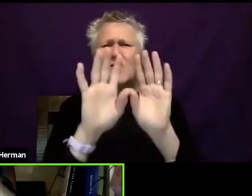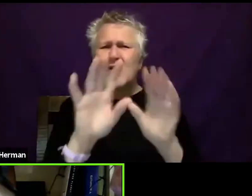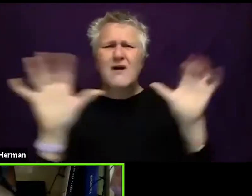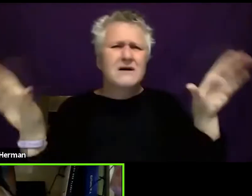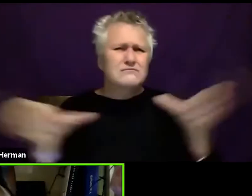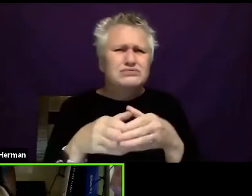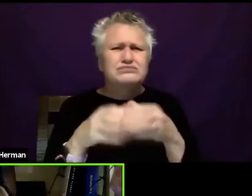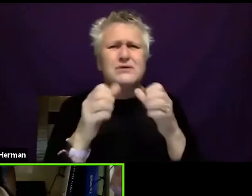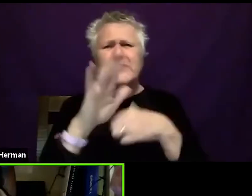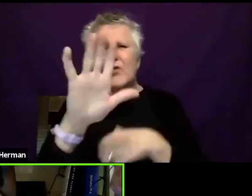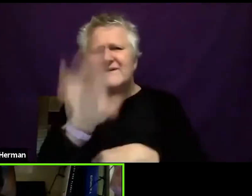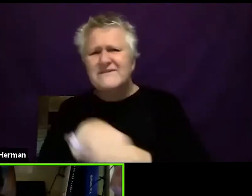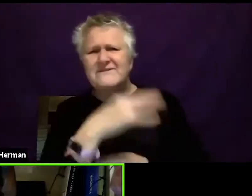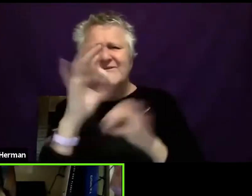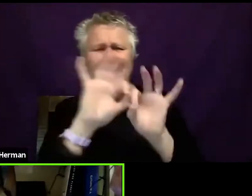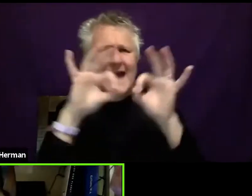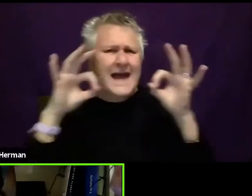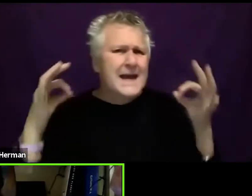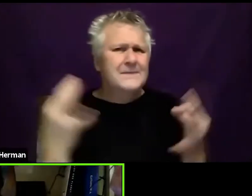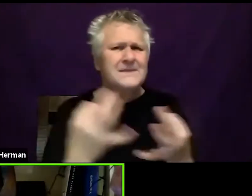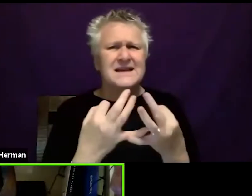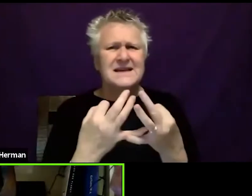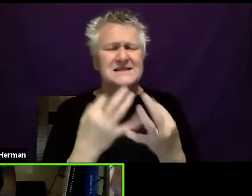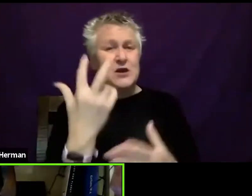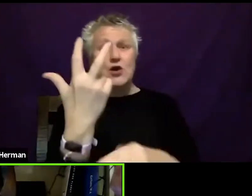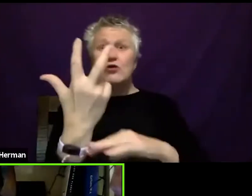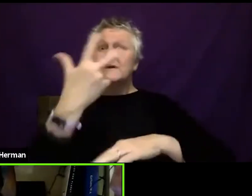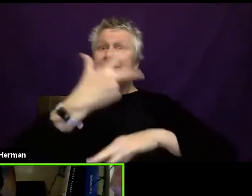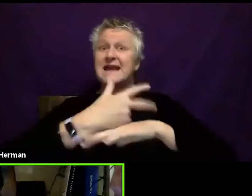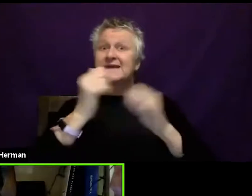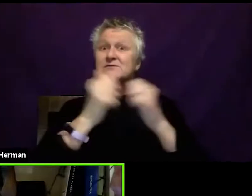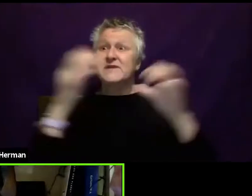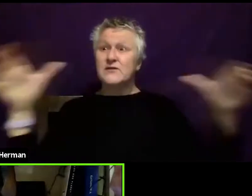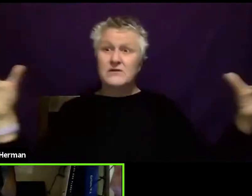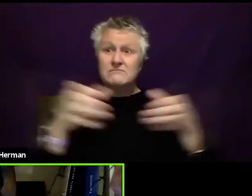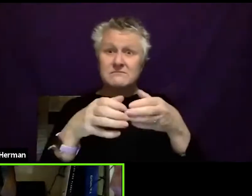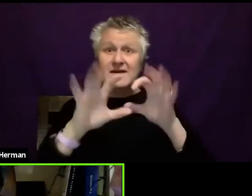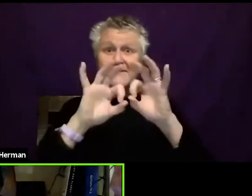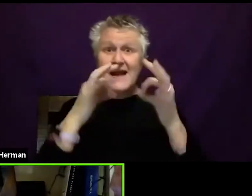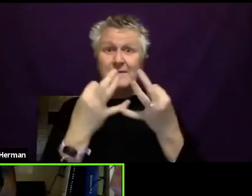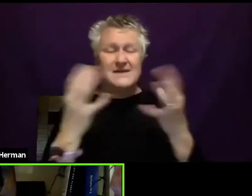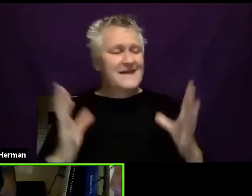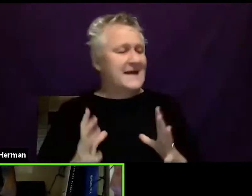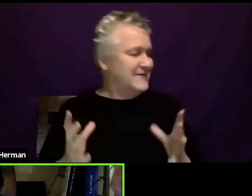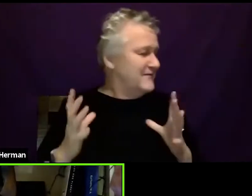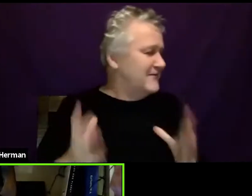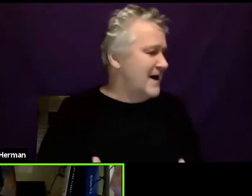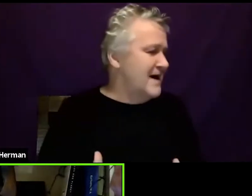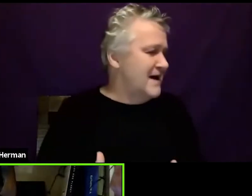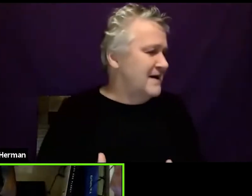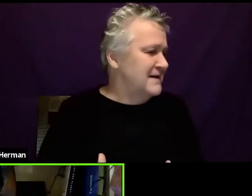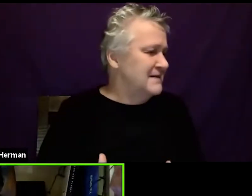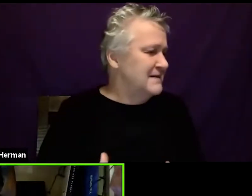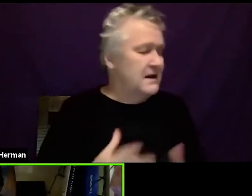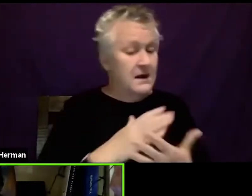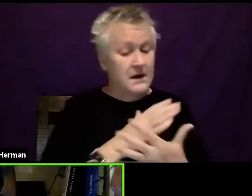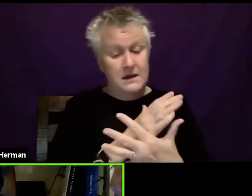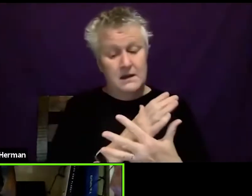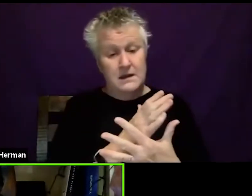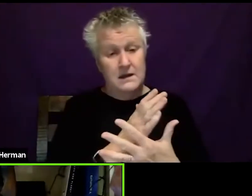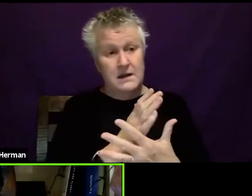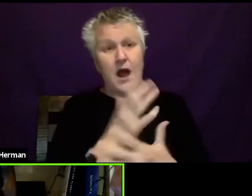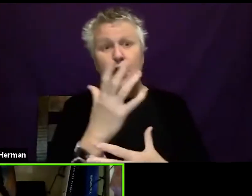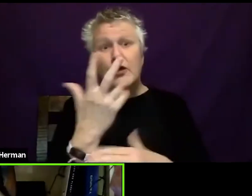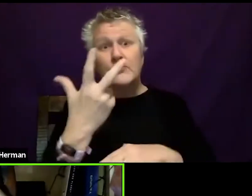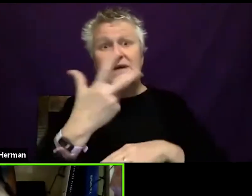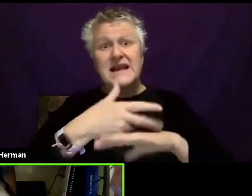3 days with your family, and that's safe and that's fine. And then 3 days before Christmas, the government went,